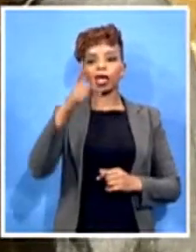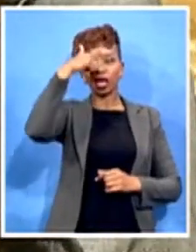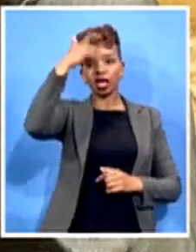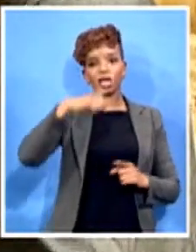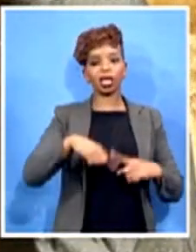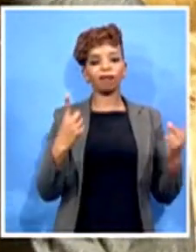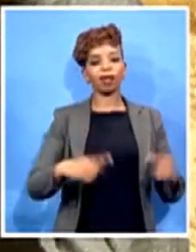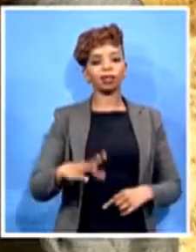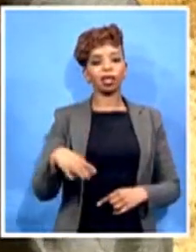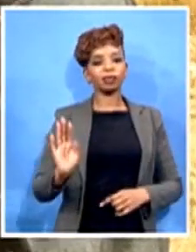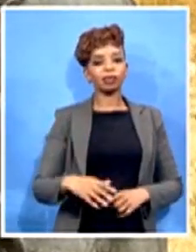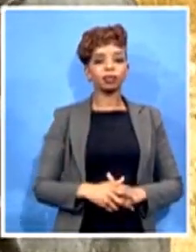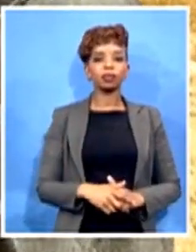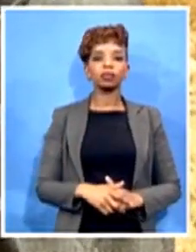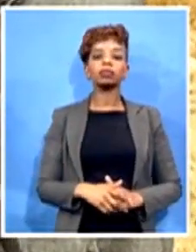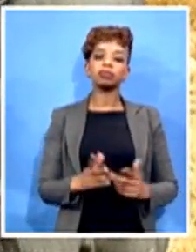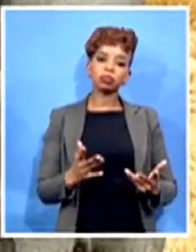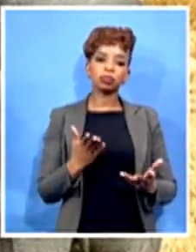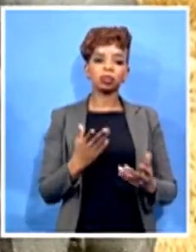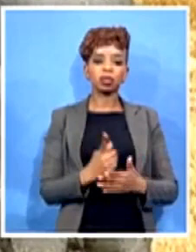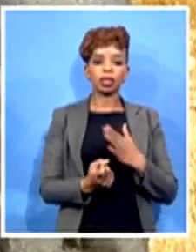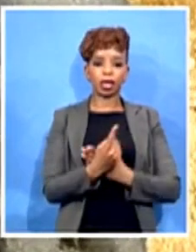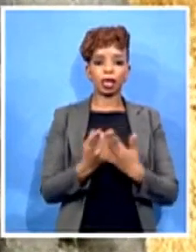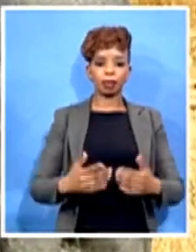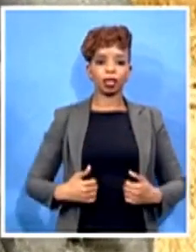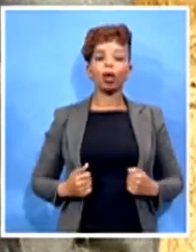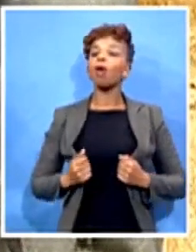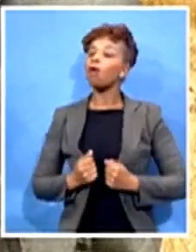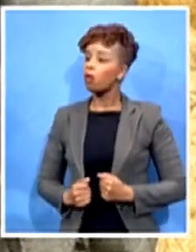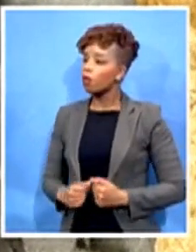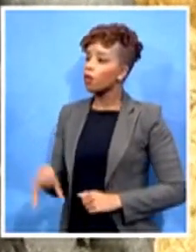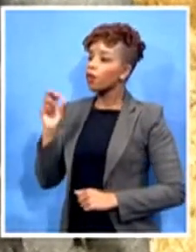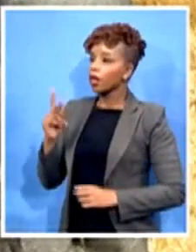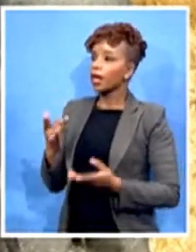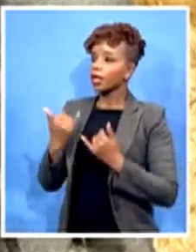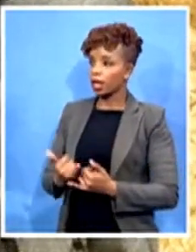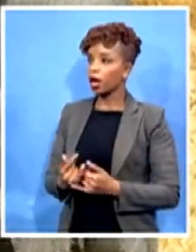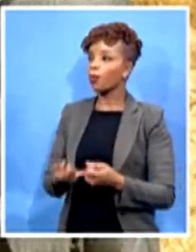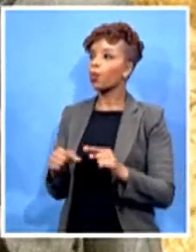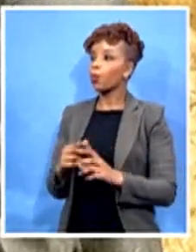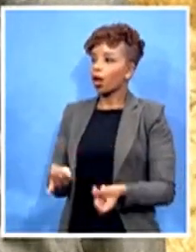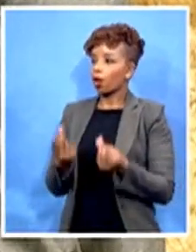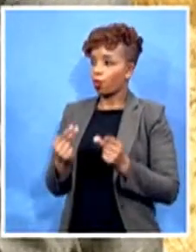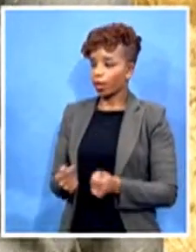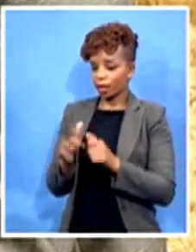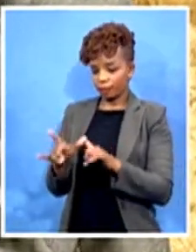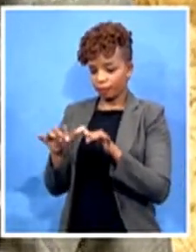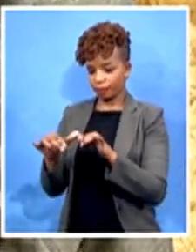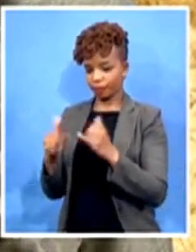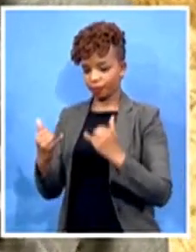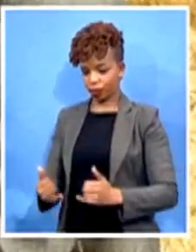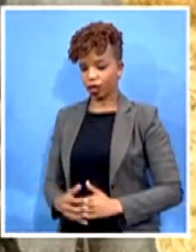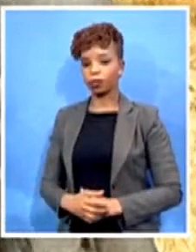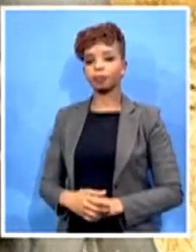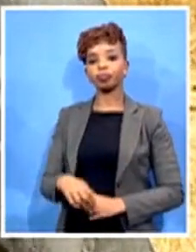Okay, let's quickly fast forward now. We then in 1994 we obtained a democratic government in South Africa. What have